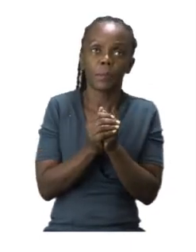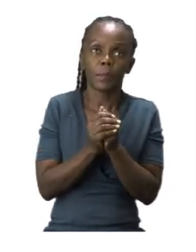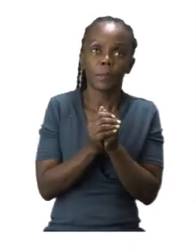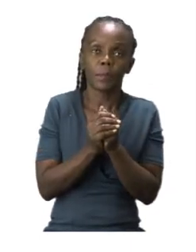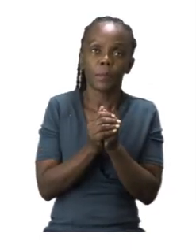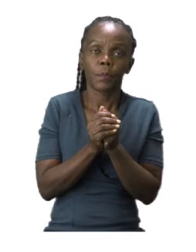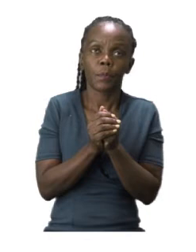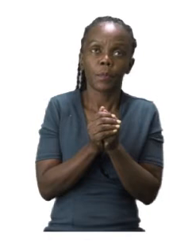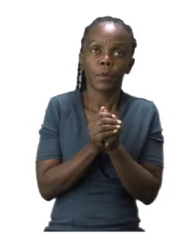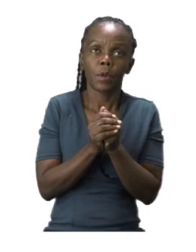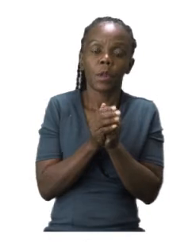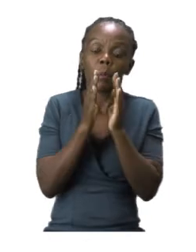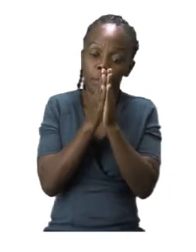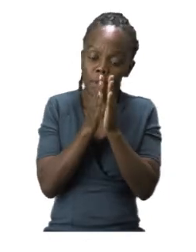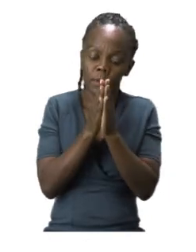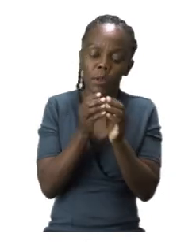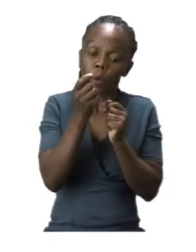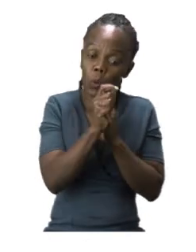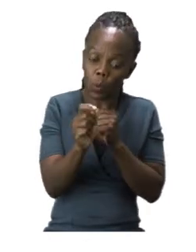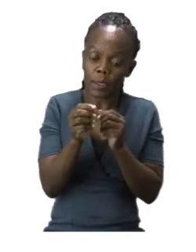you please write the number 3.